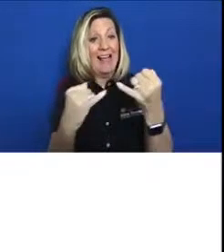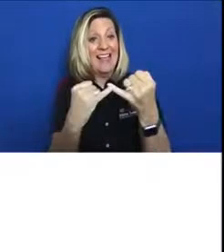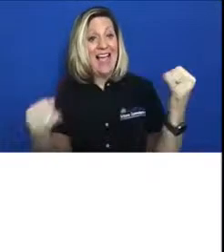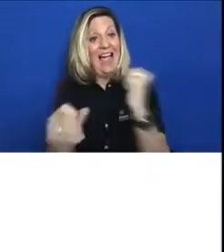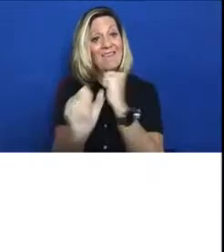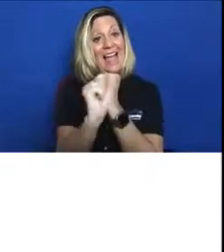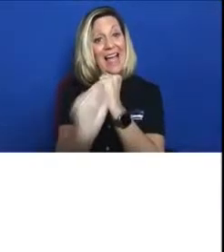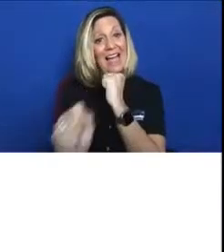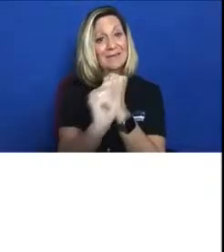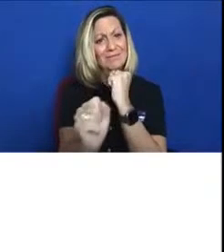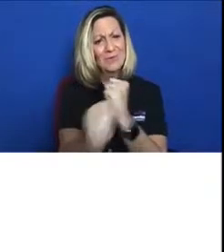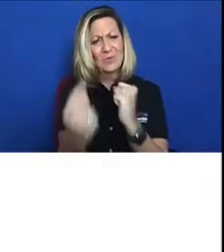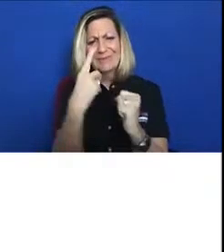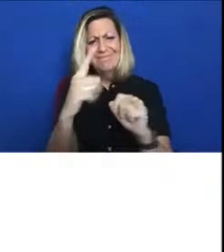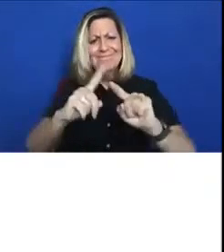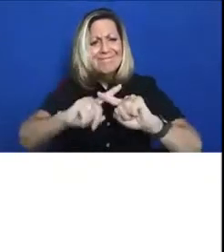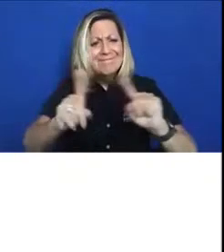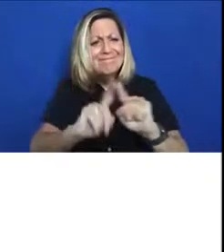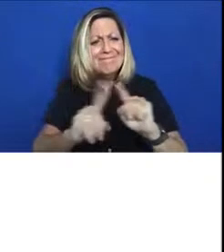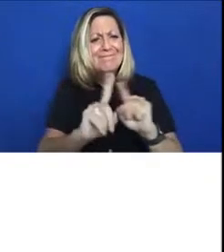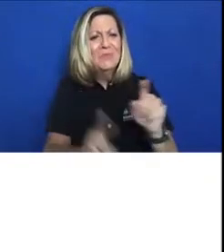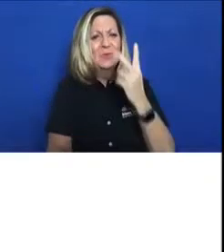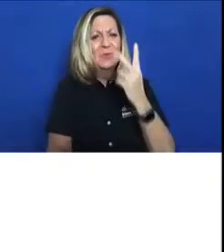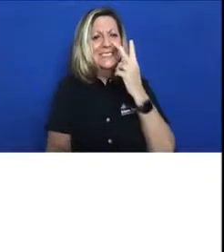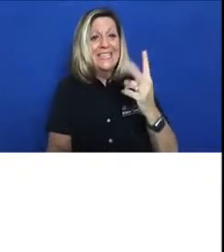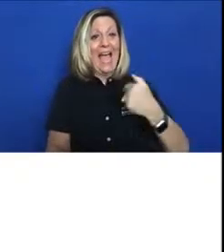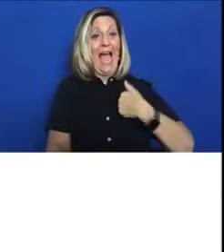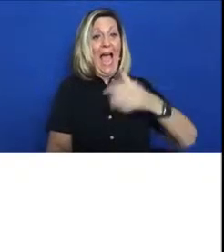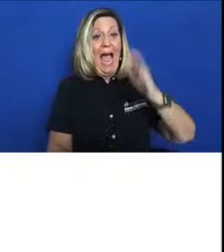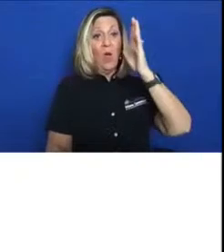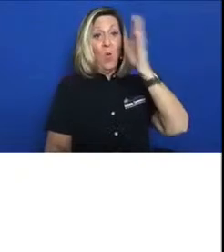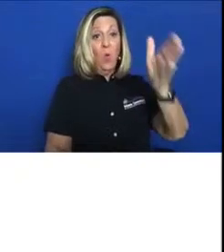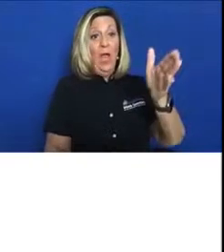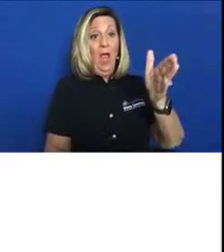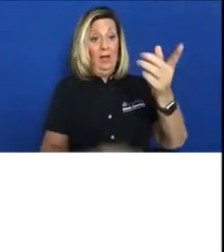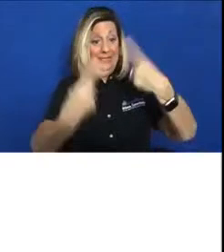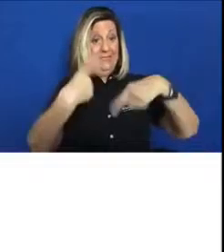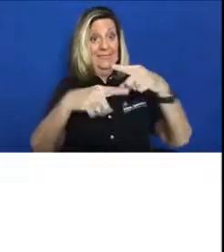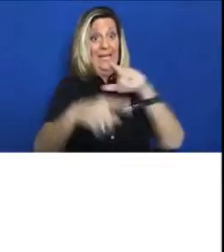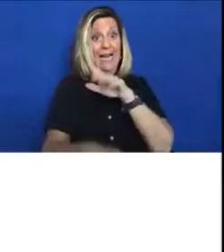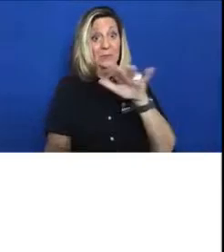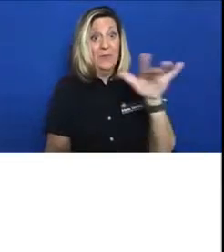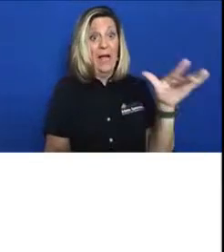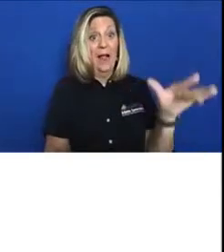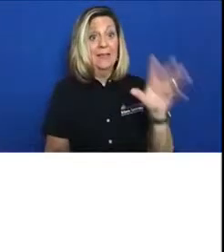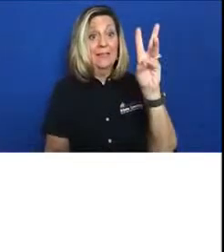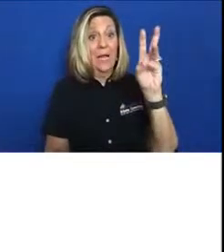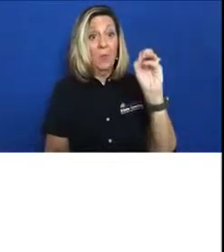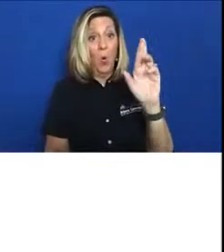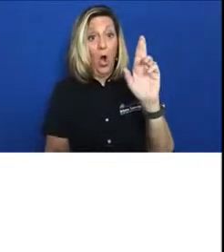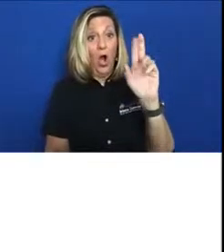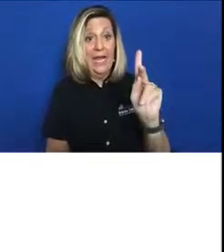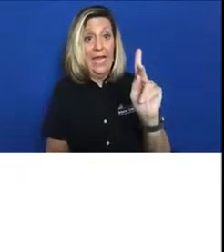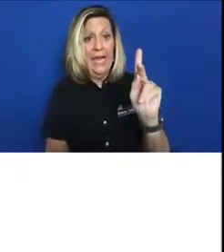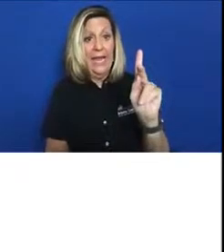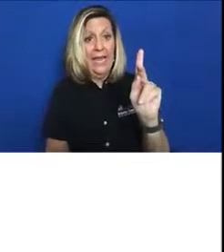You're also going to see a digital campaign, an online presence in lots of different places.